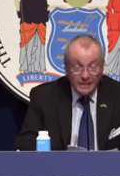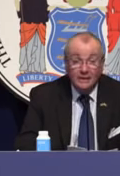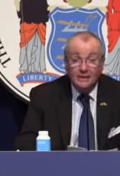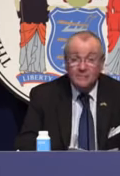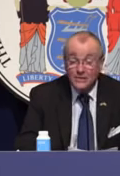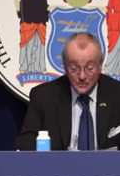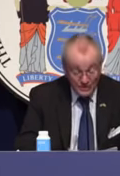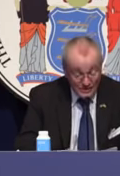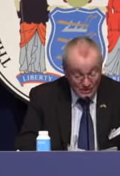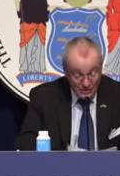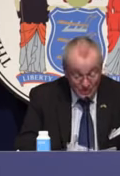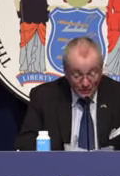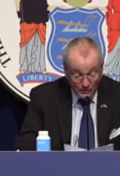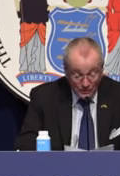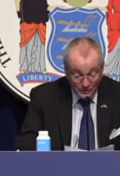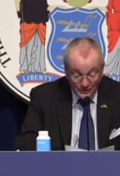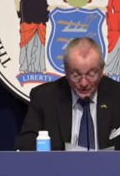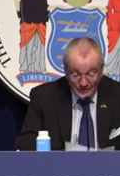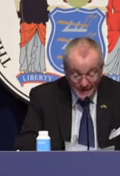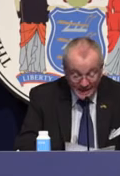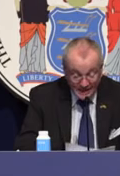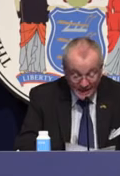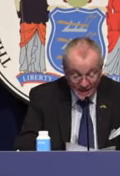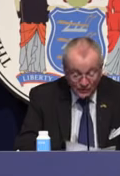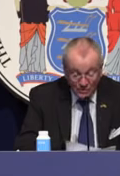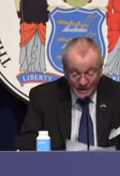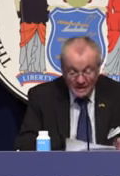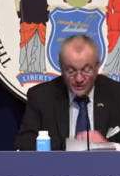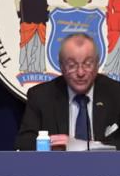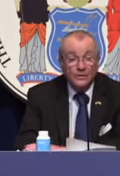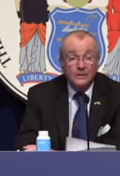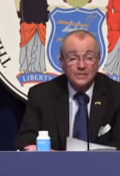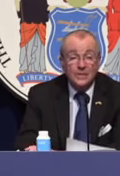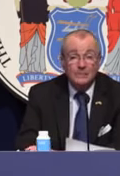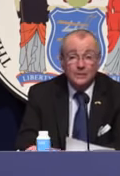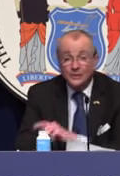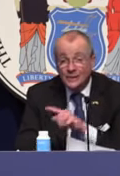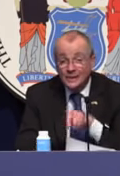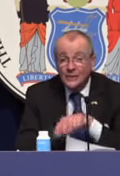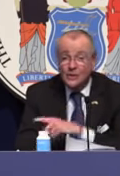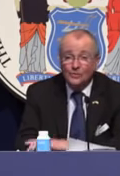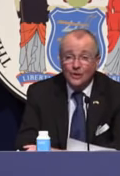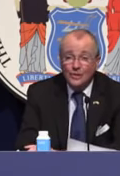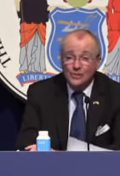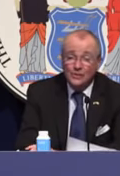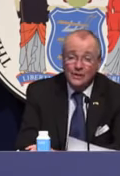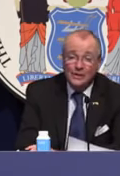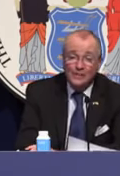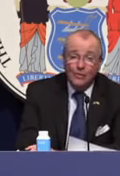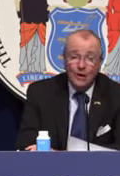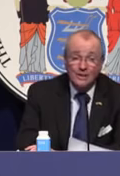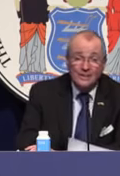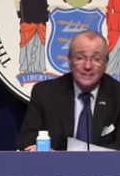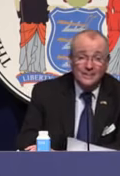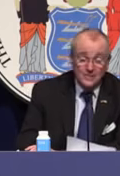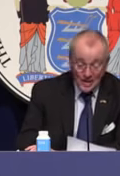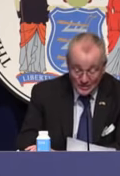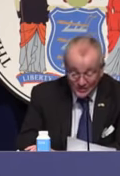Pence, Ambassador Dr. Birx, who is with us today, and so many others on their team, including in the Oval Office for